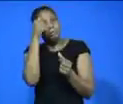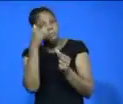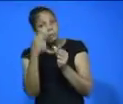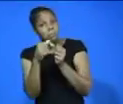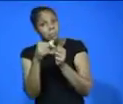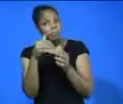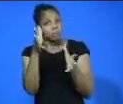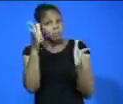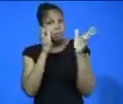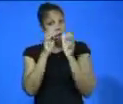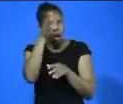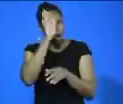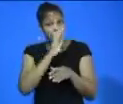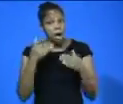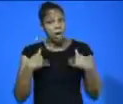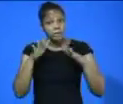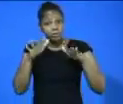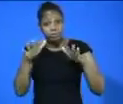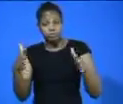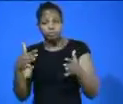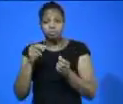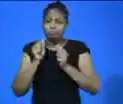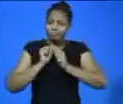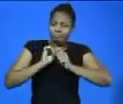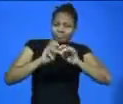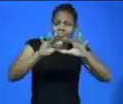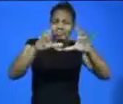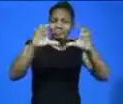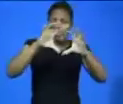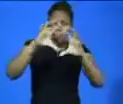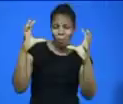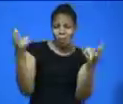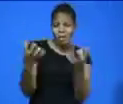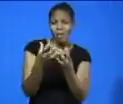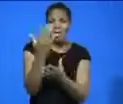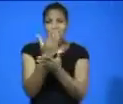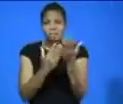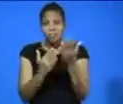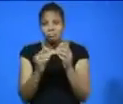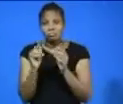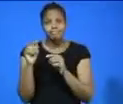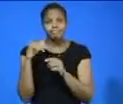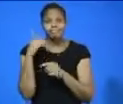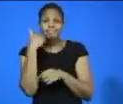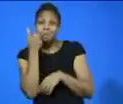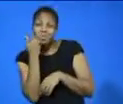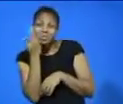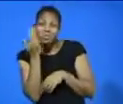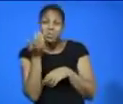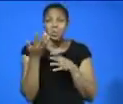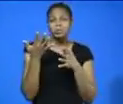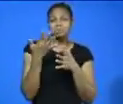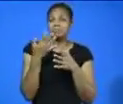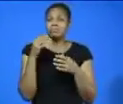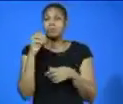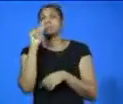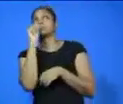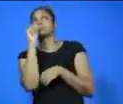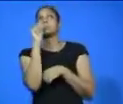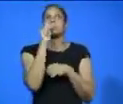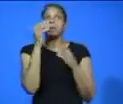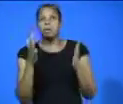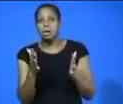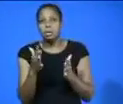of the world. Some are drunkards right now. Some are prostitutes right now. there are good people and bad people in